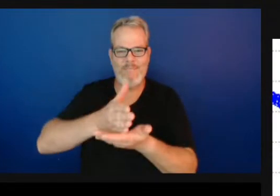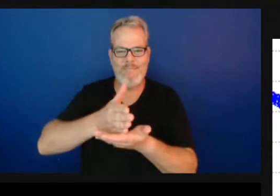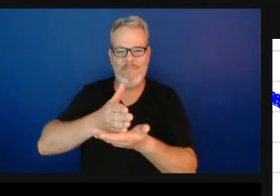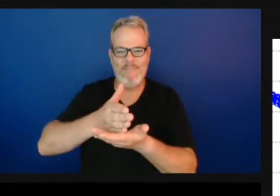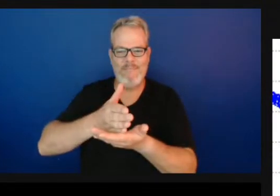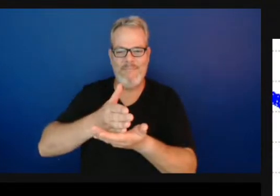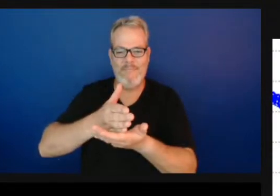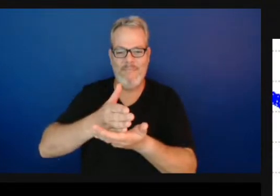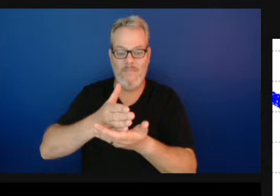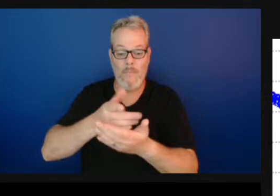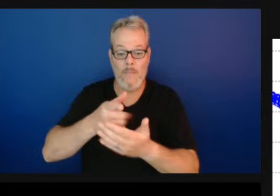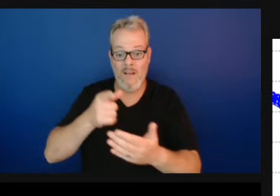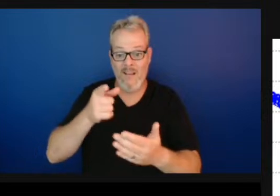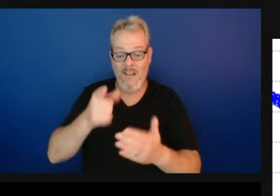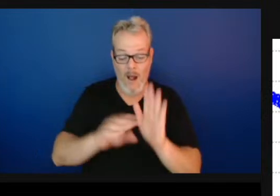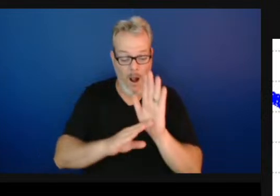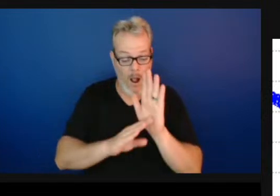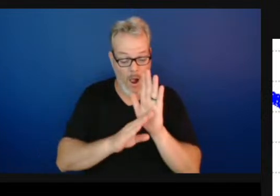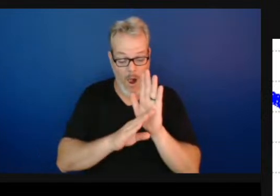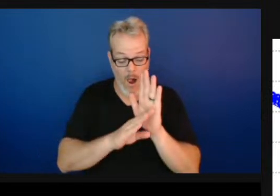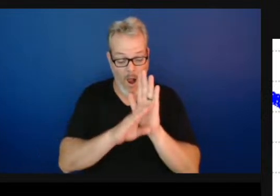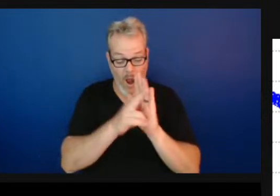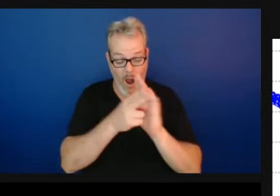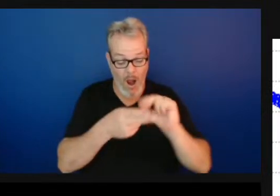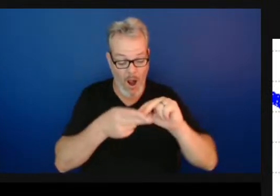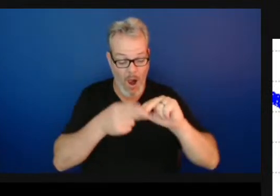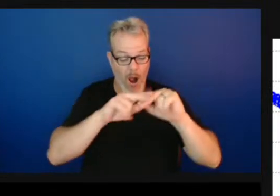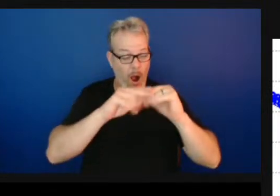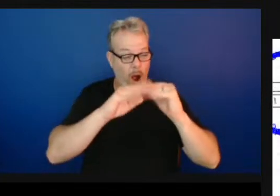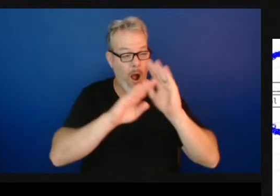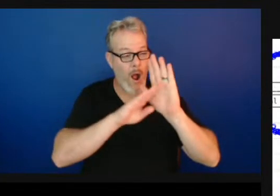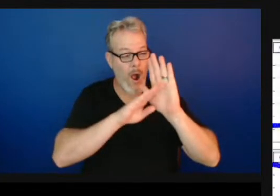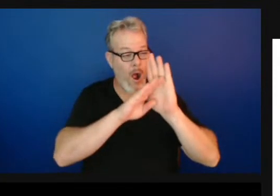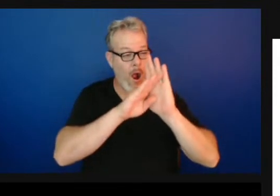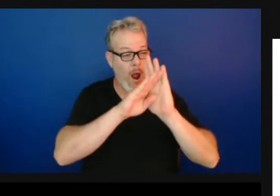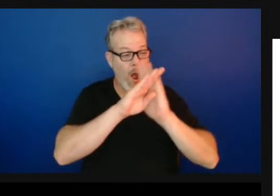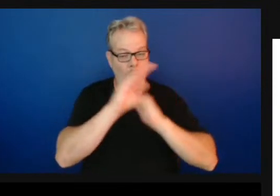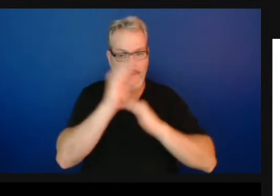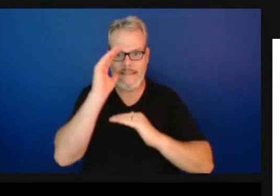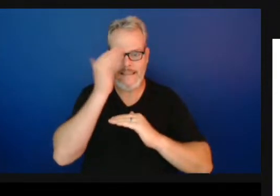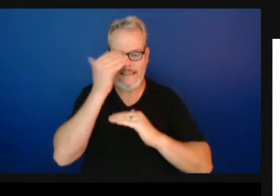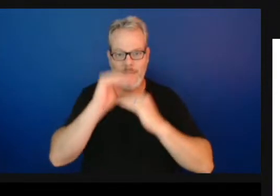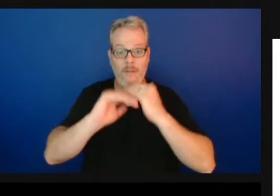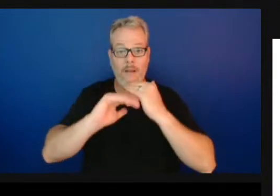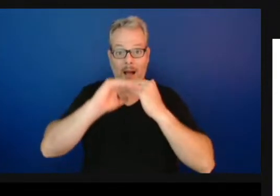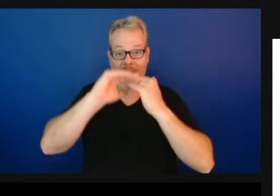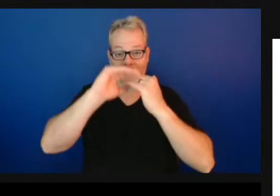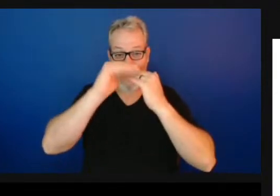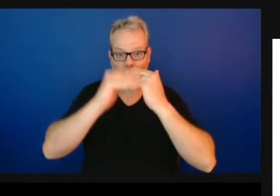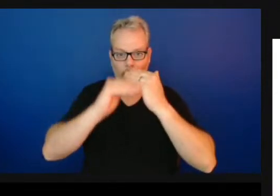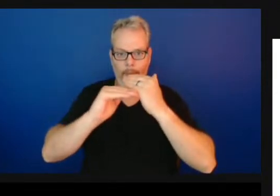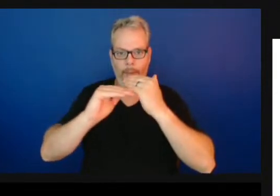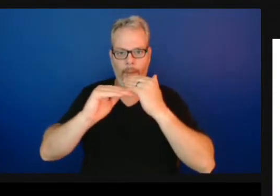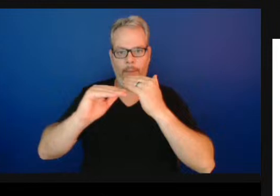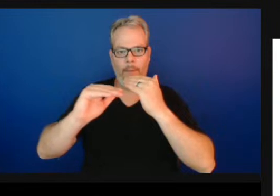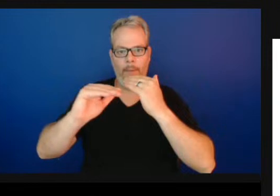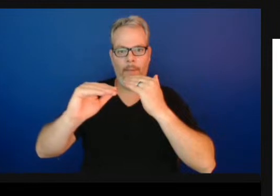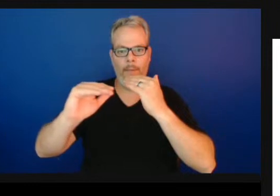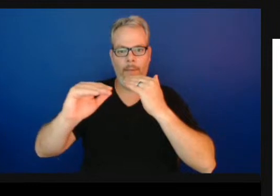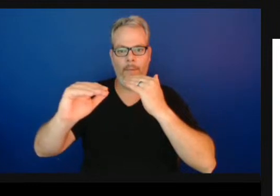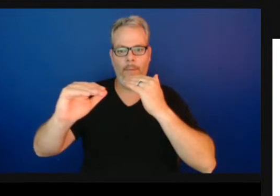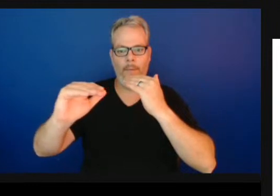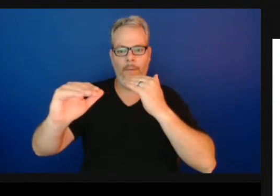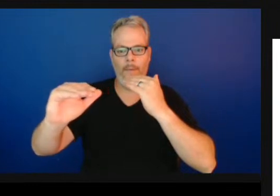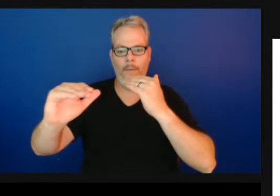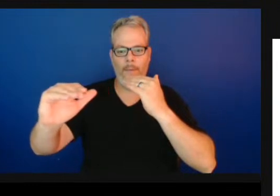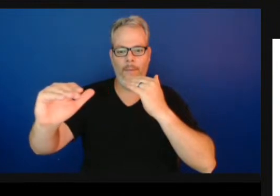moving up fairly fast and seems to have stabilized as well. Right, so this is the area at the north end of that earthquake swarm, and that might